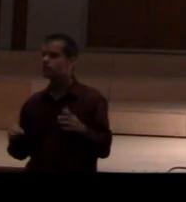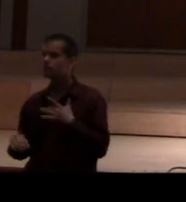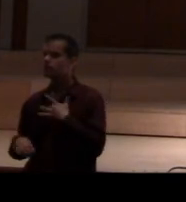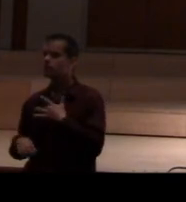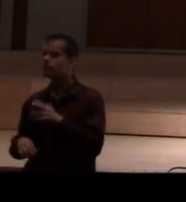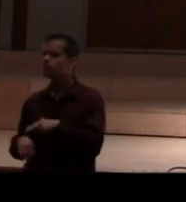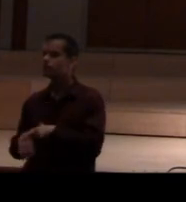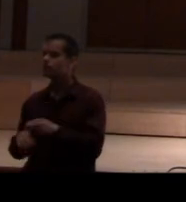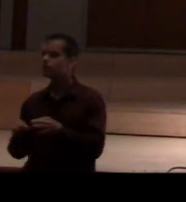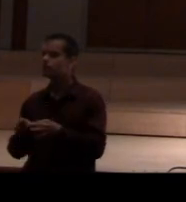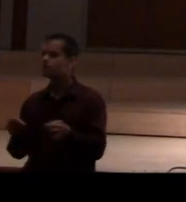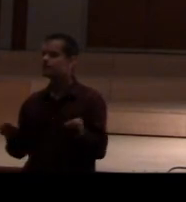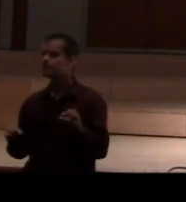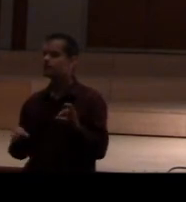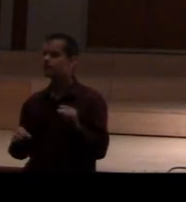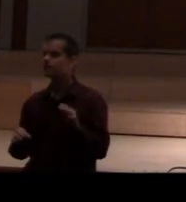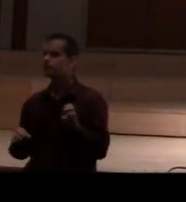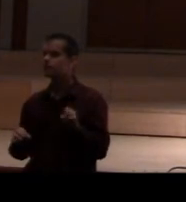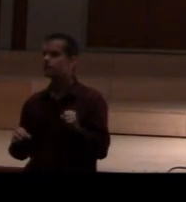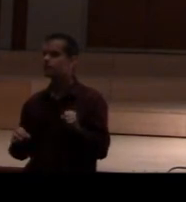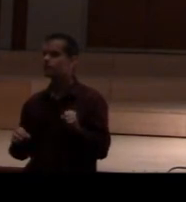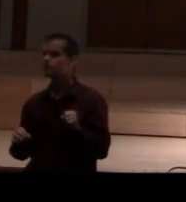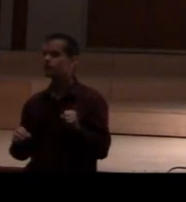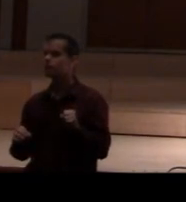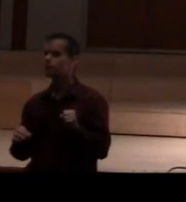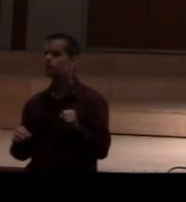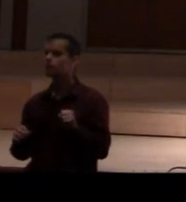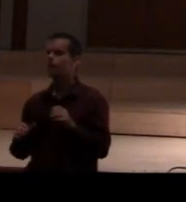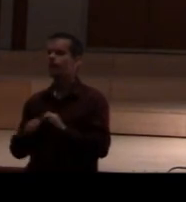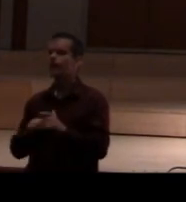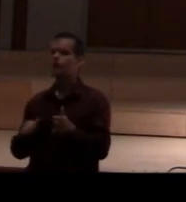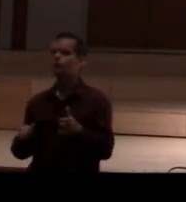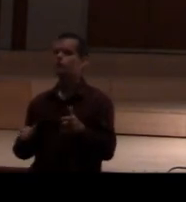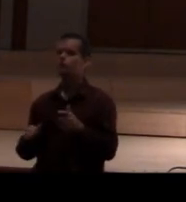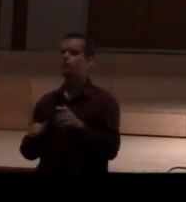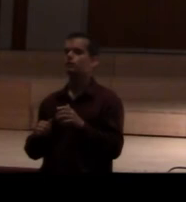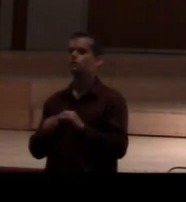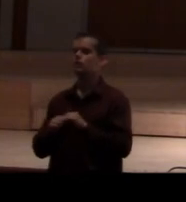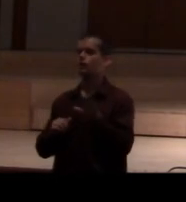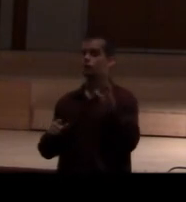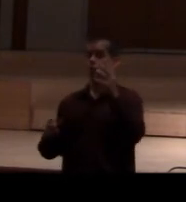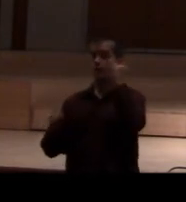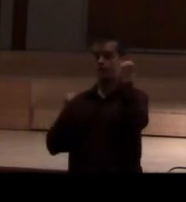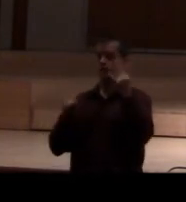you conciliate this with second language learners who do not have internalized